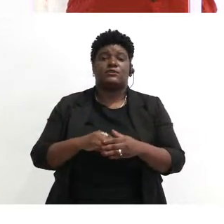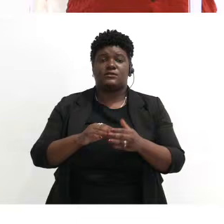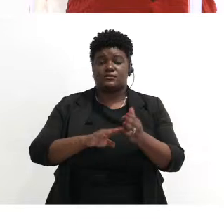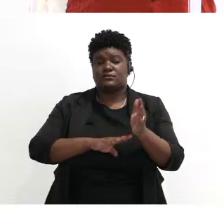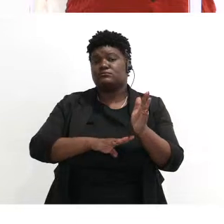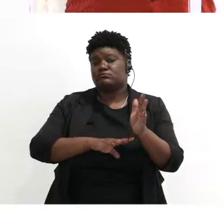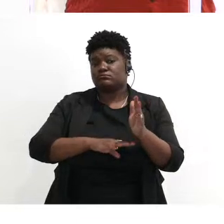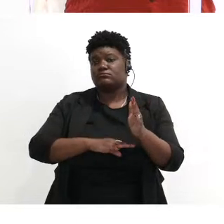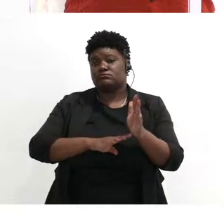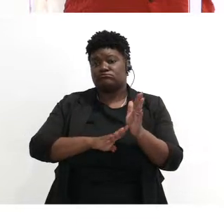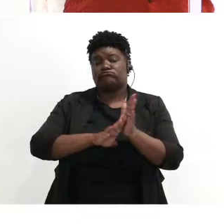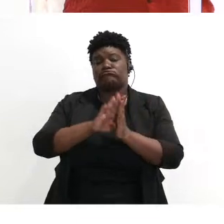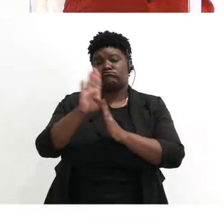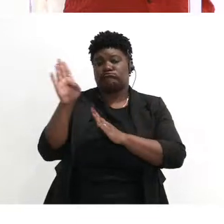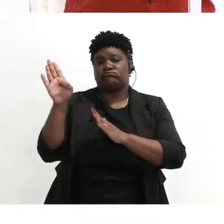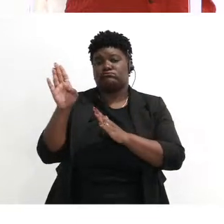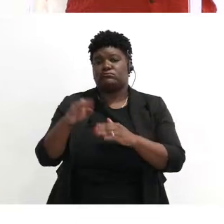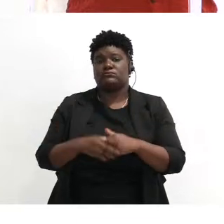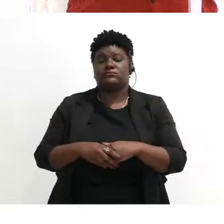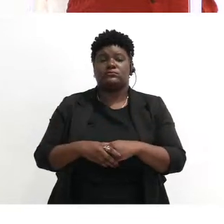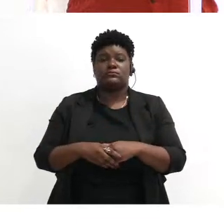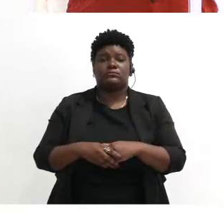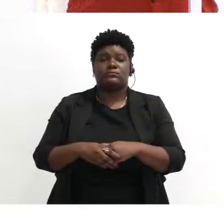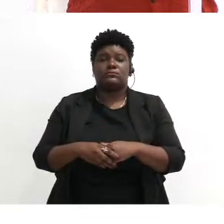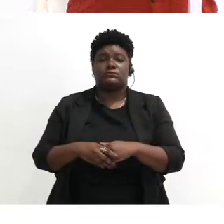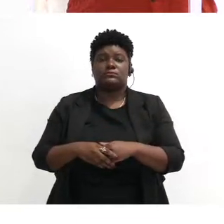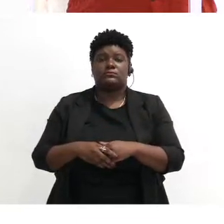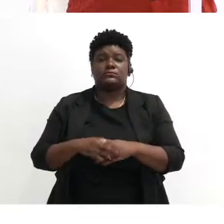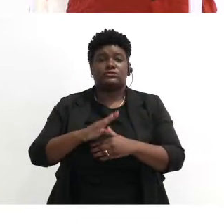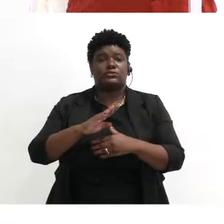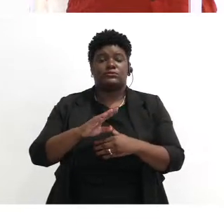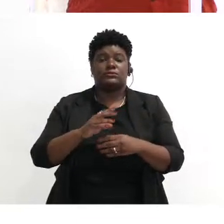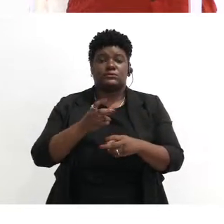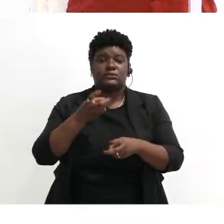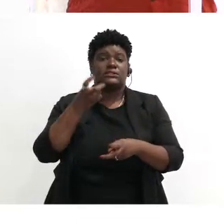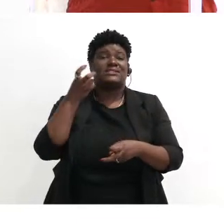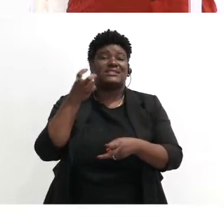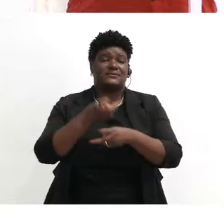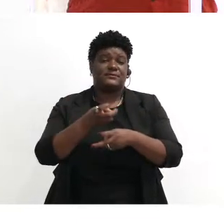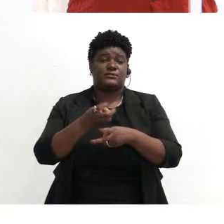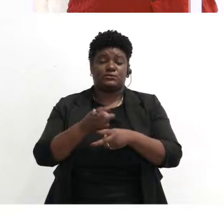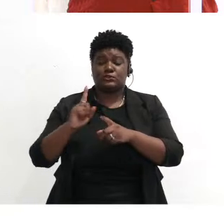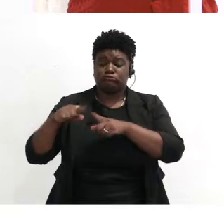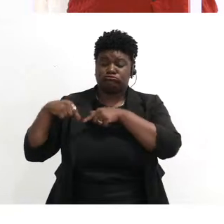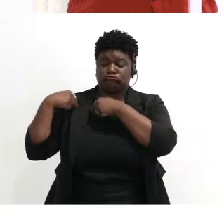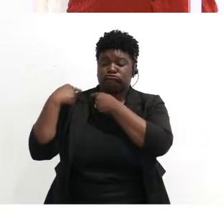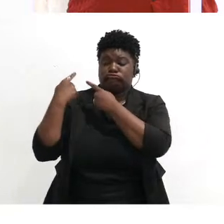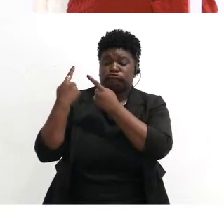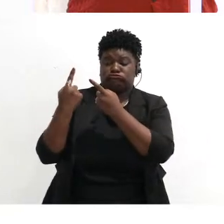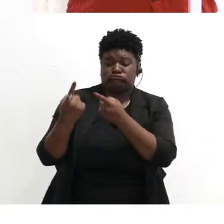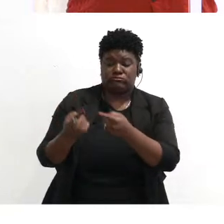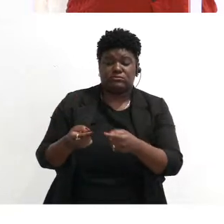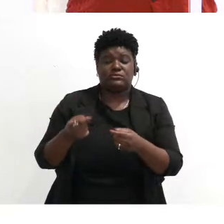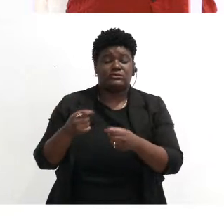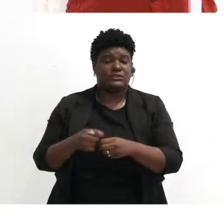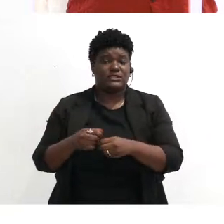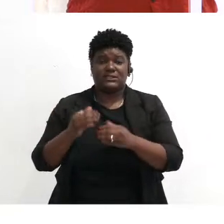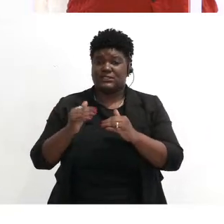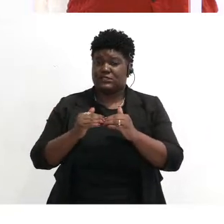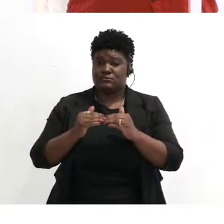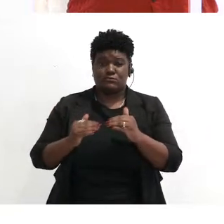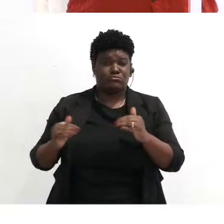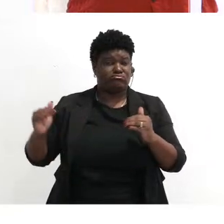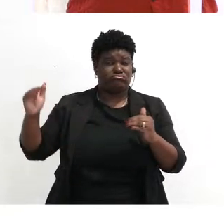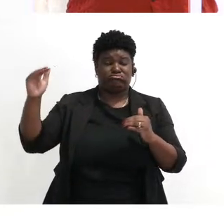But complexity is increasing over time, and primarily driven because we're getting to the atomic